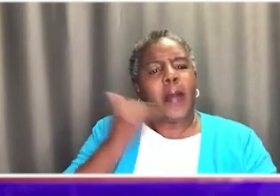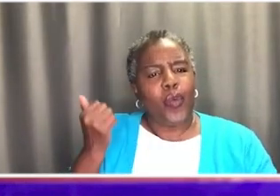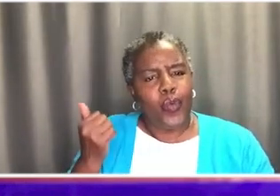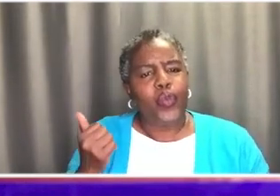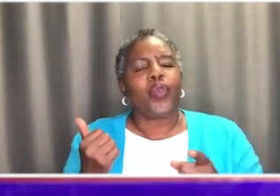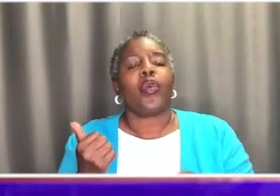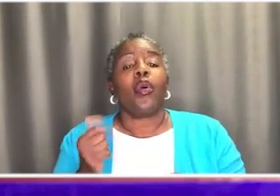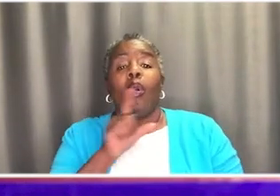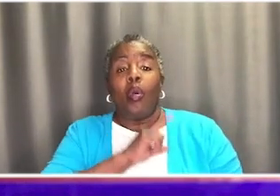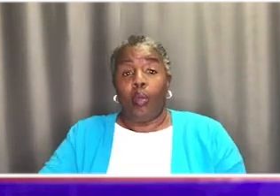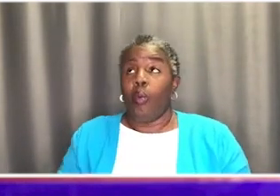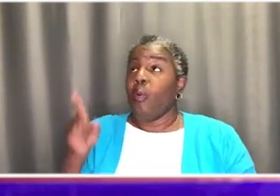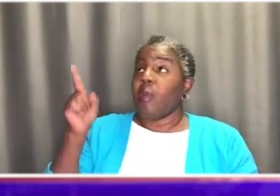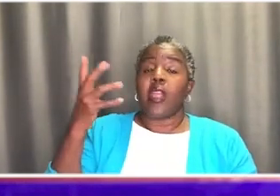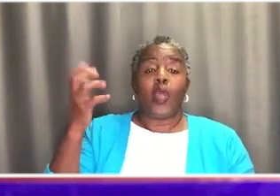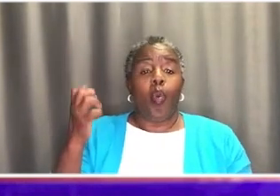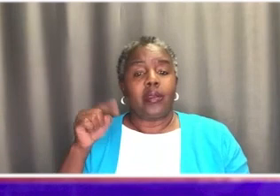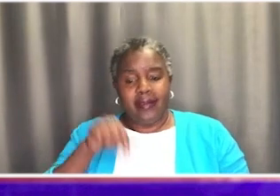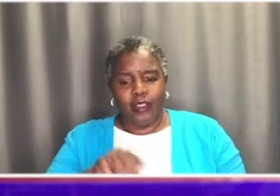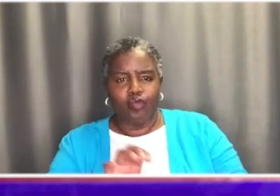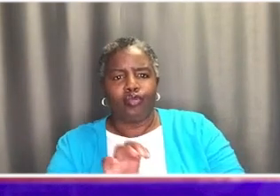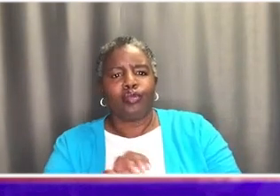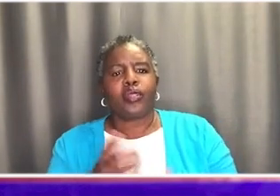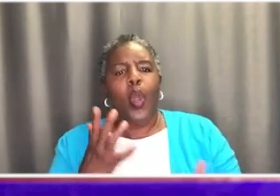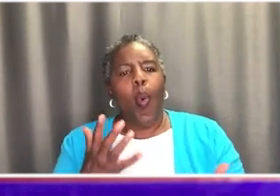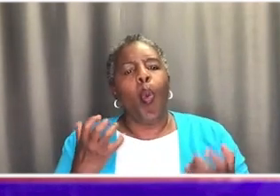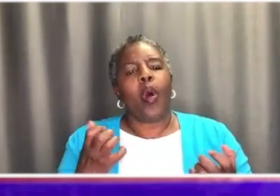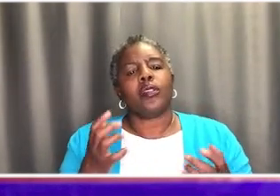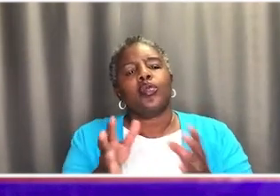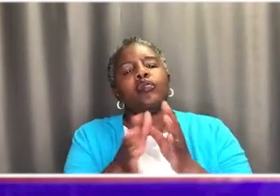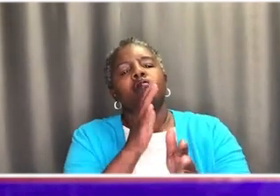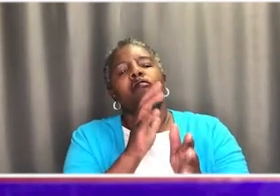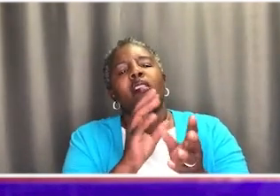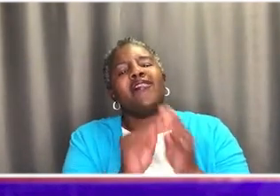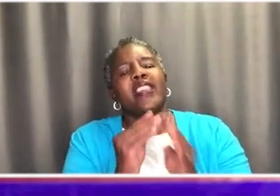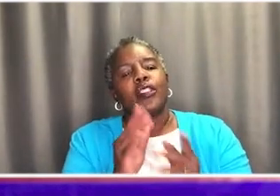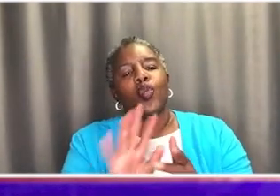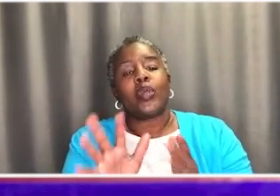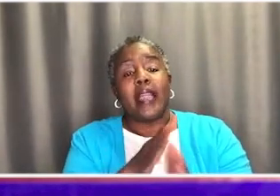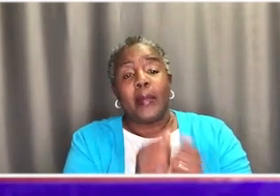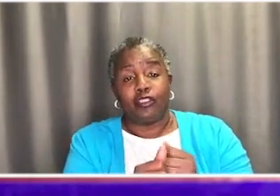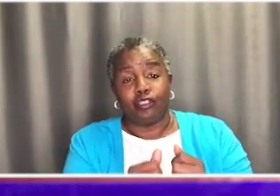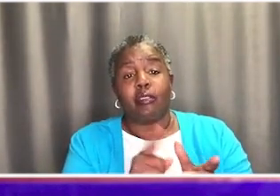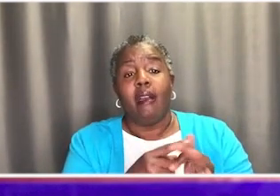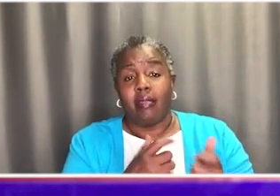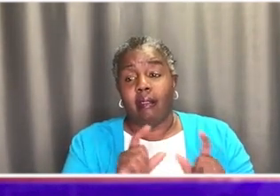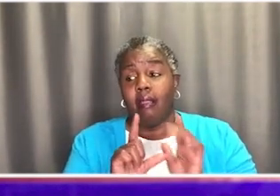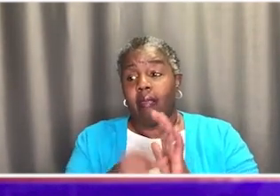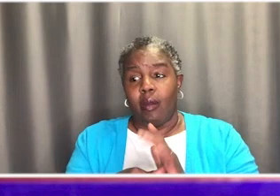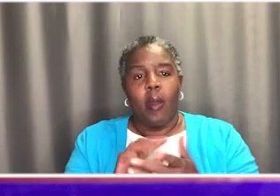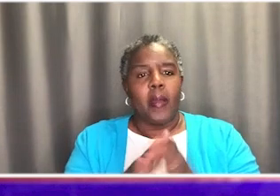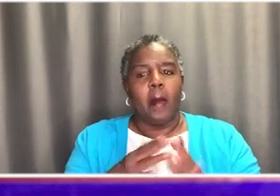So the Lord wants the church to repair the damages so they can be the beacon of